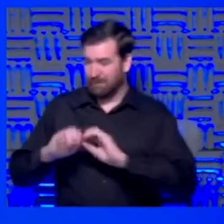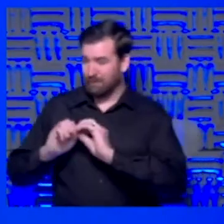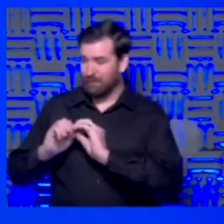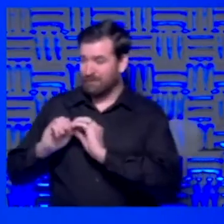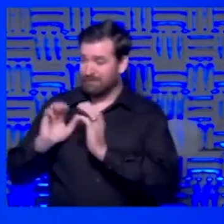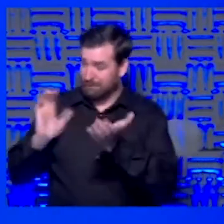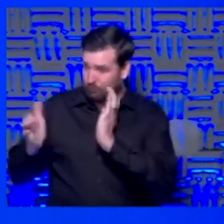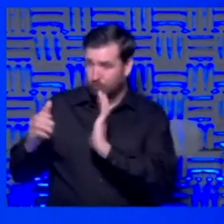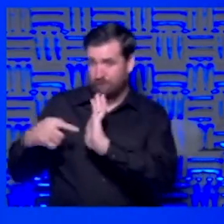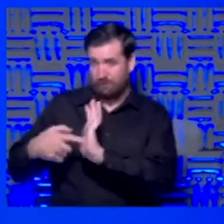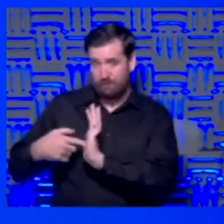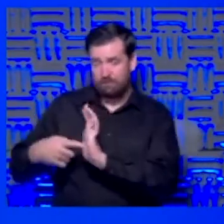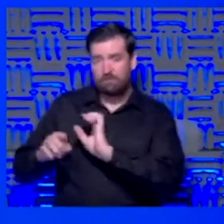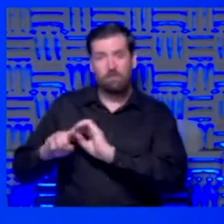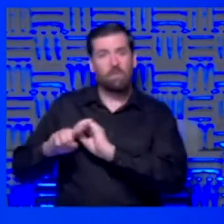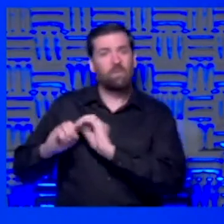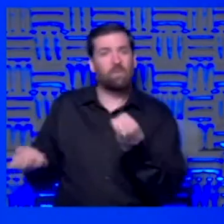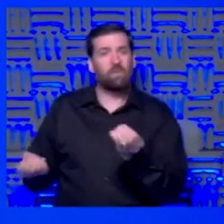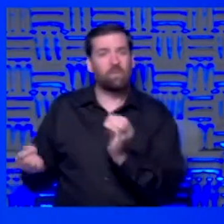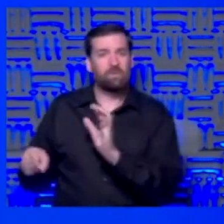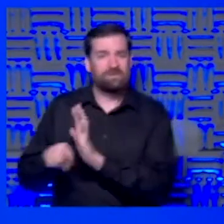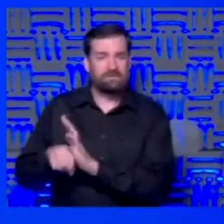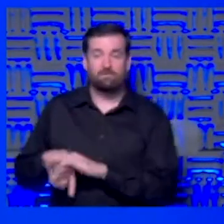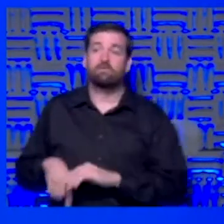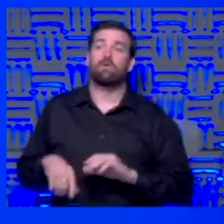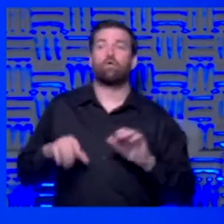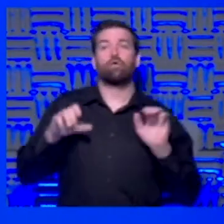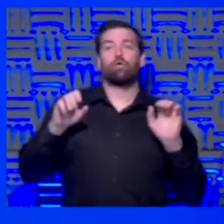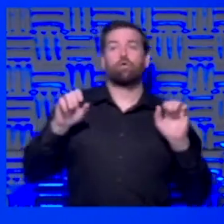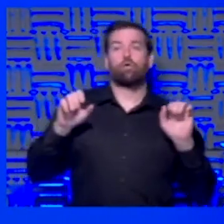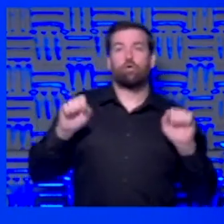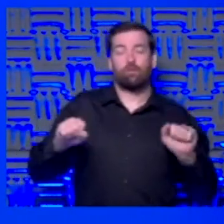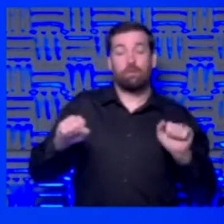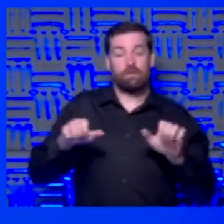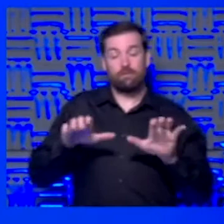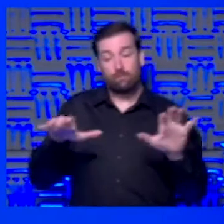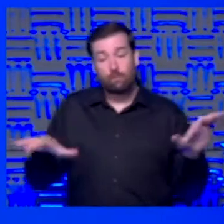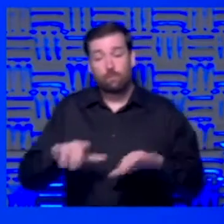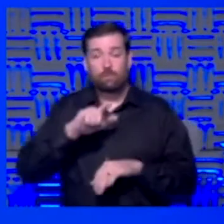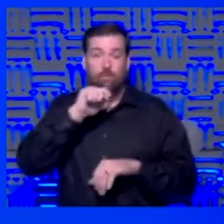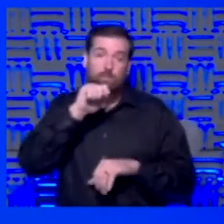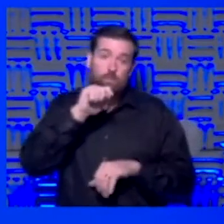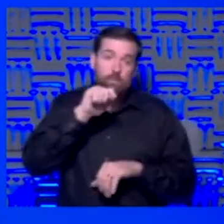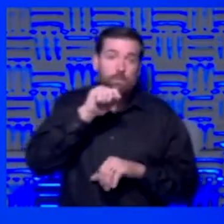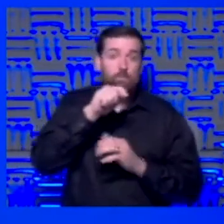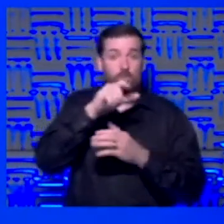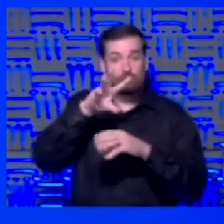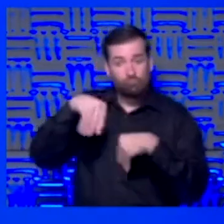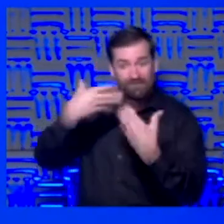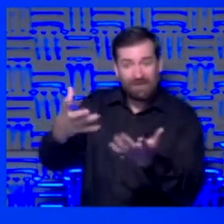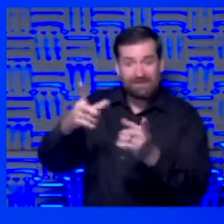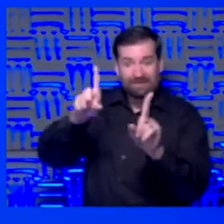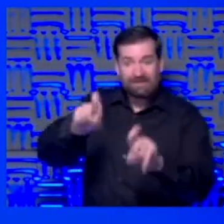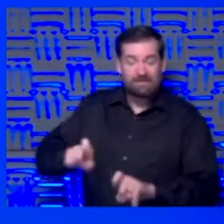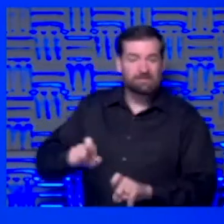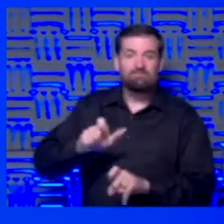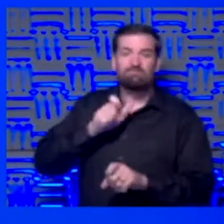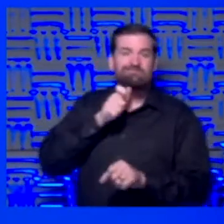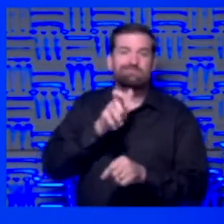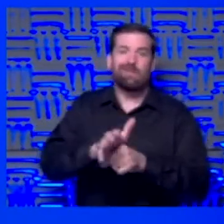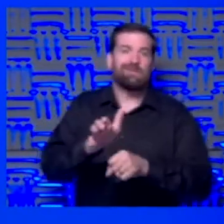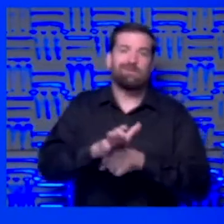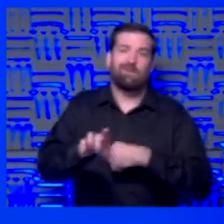about this before. It could certainly be operator error, meaning the person performing the test didn't get the adequate